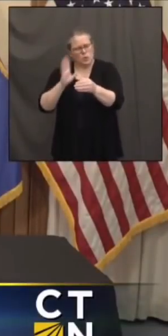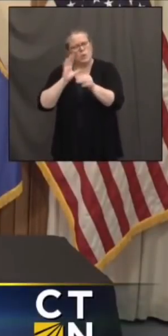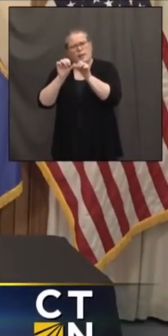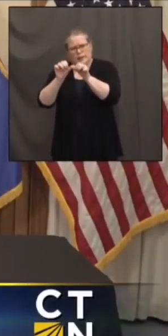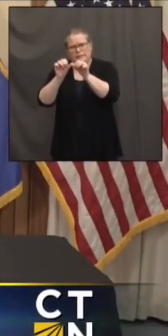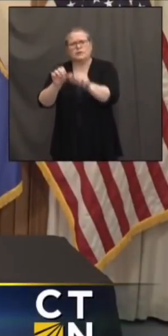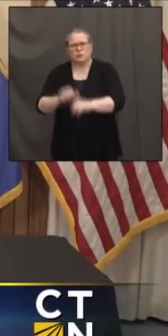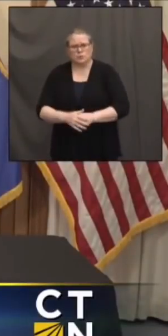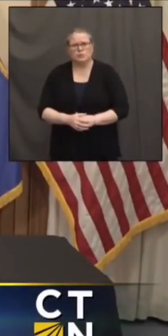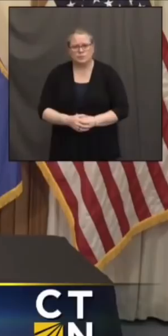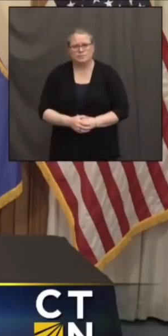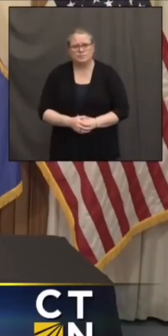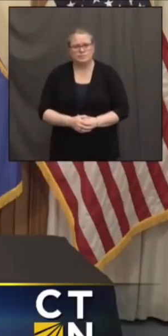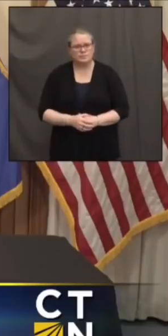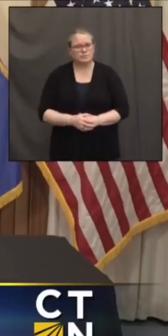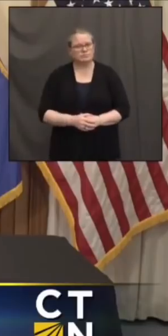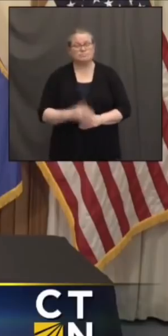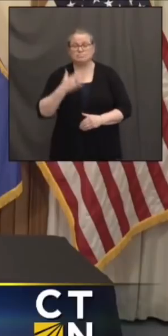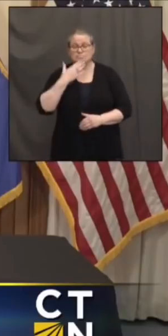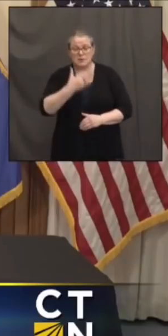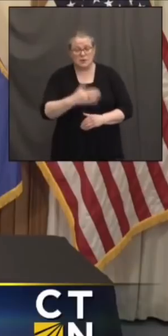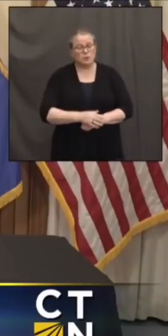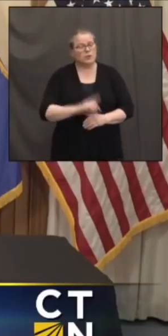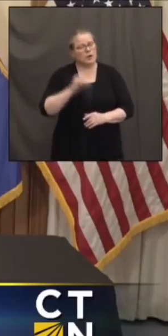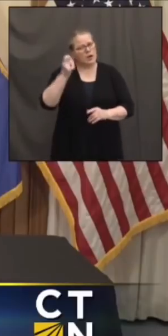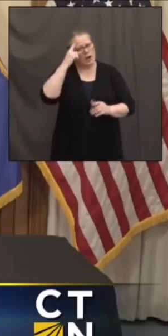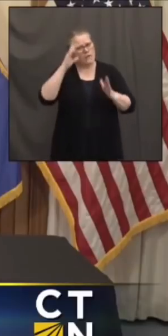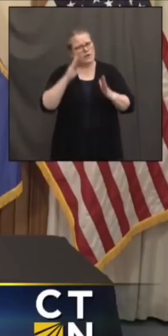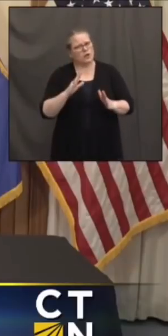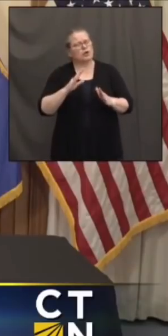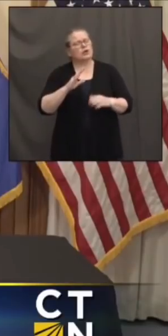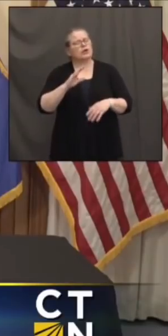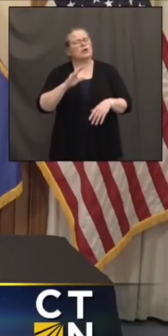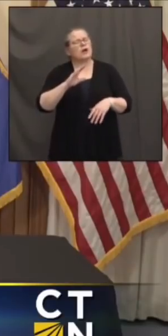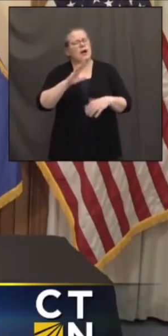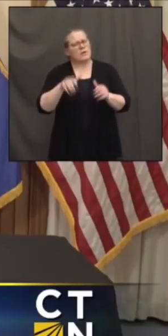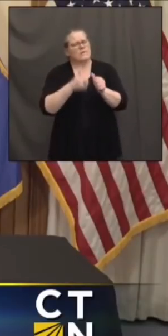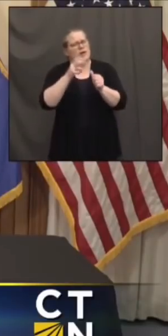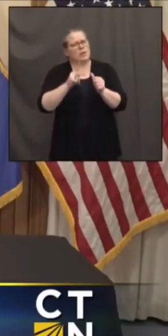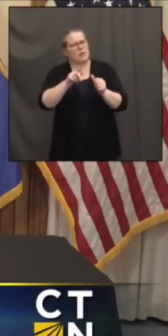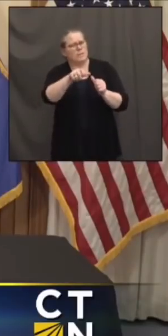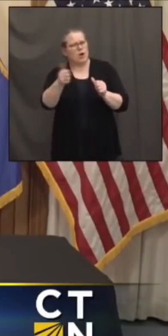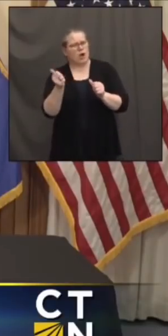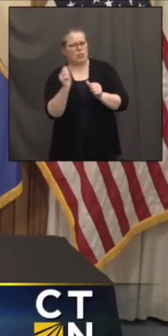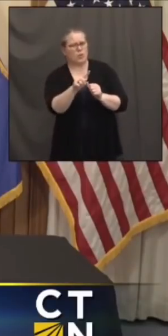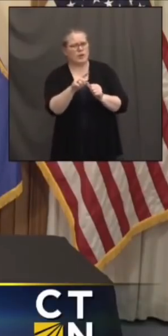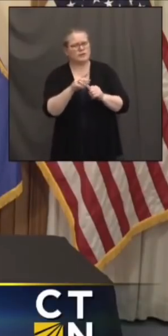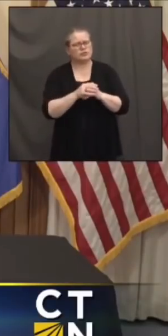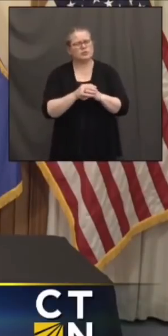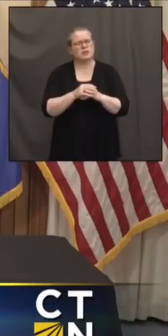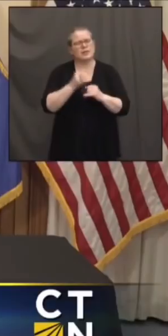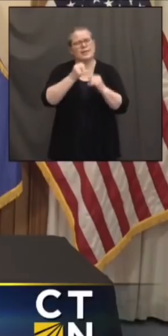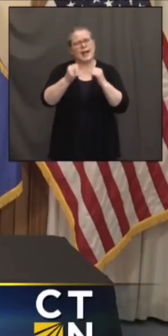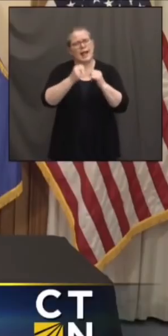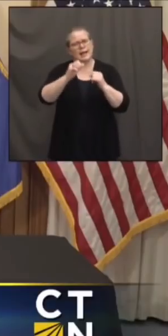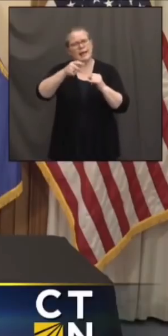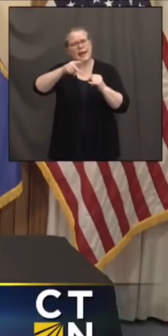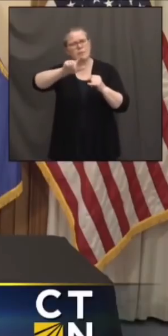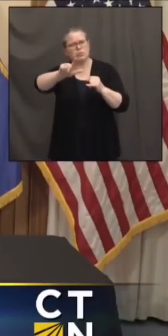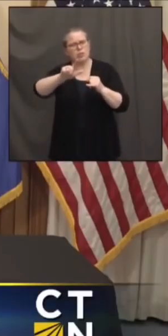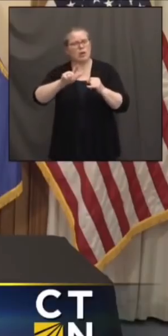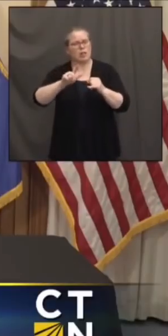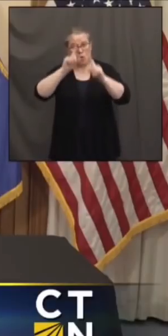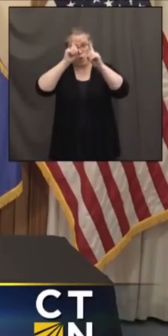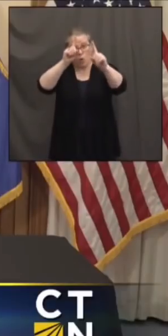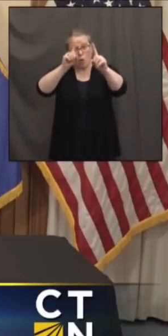Sue's question. Of this 60% who will be vaccinated by the end of April, do we have an idea of what